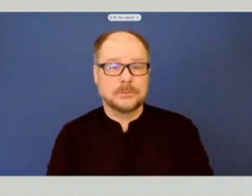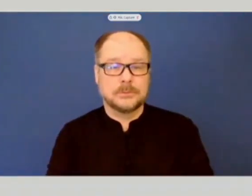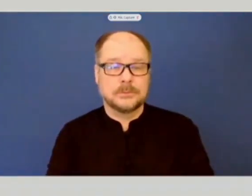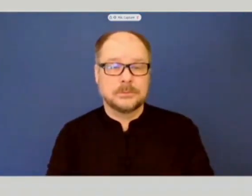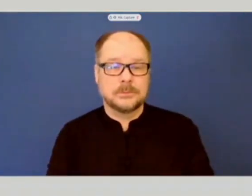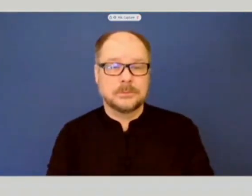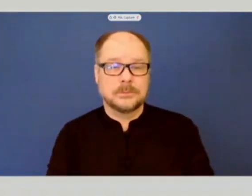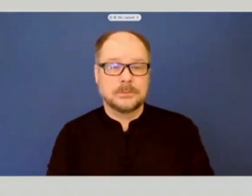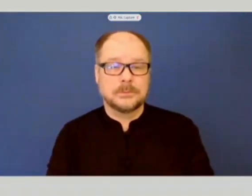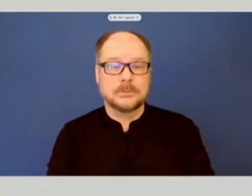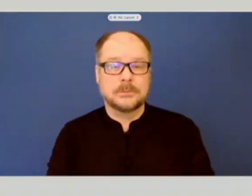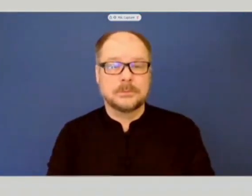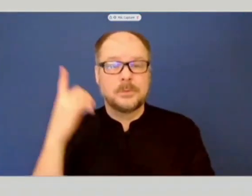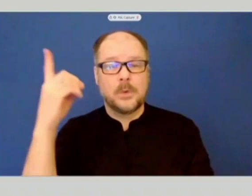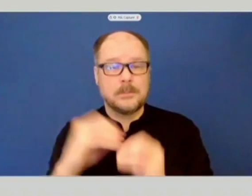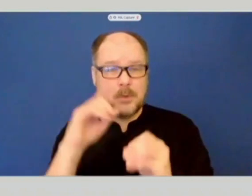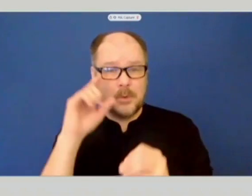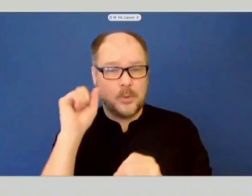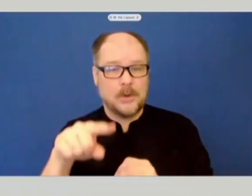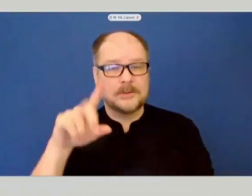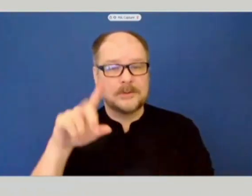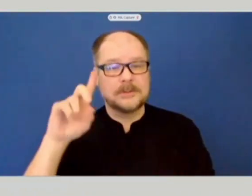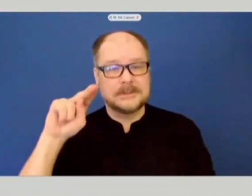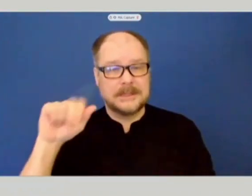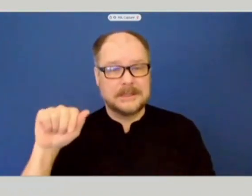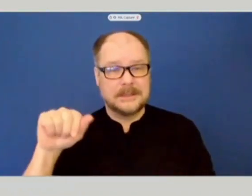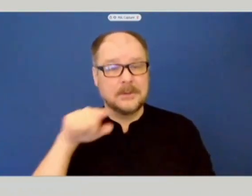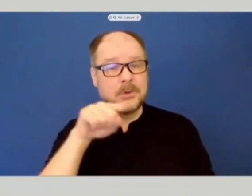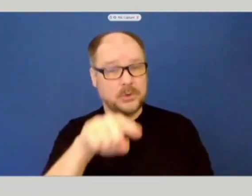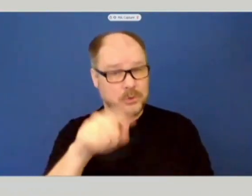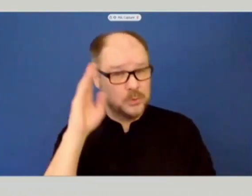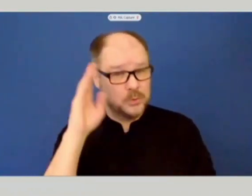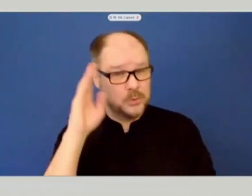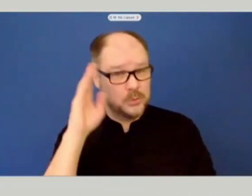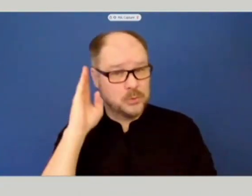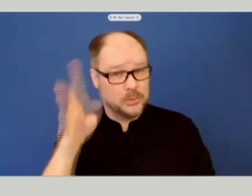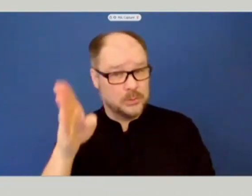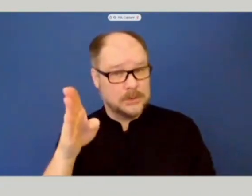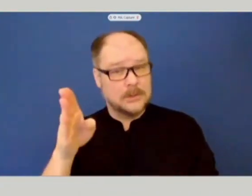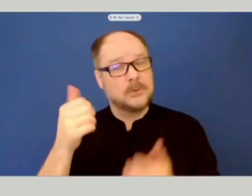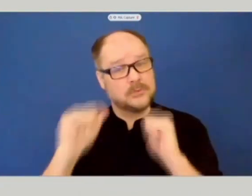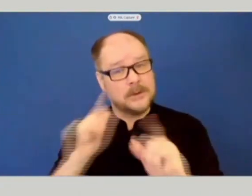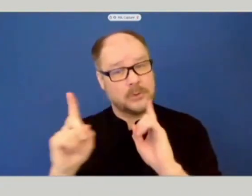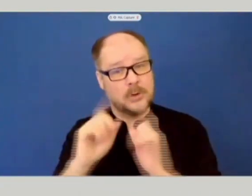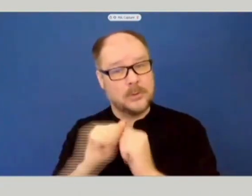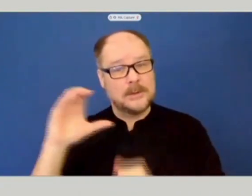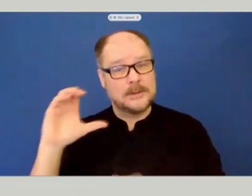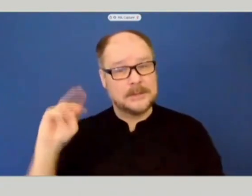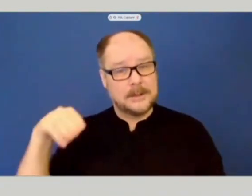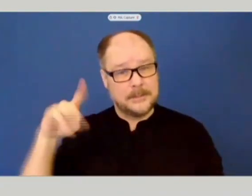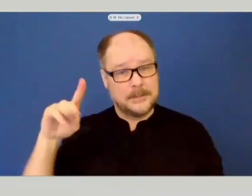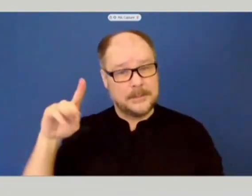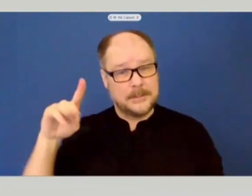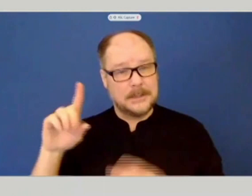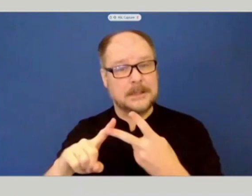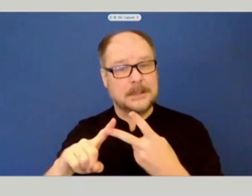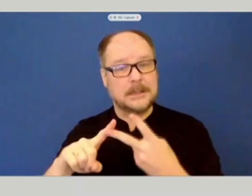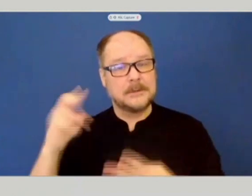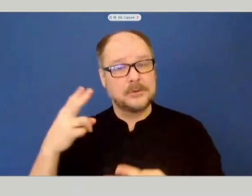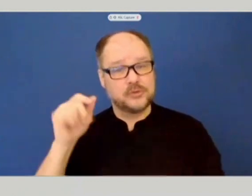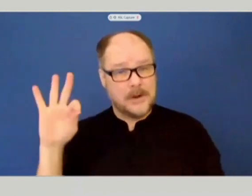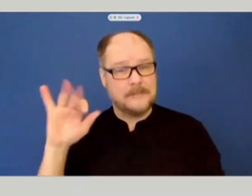One more quick question, Dina. Will you try to be having further conversations with CMPD or the Sheriff's Department about this if everyone's